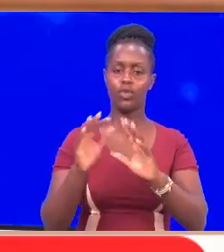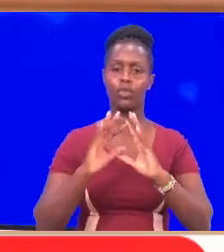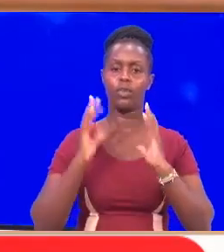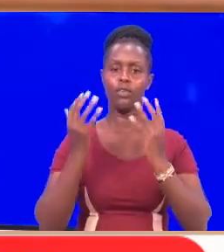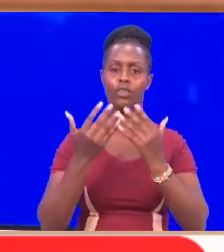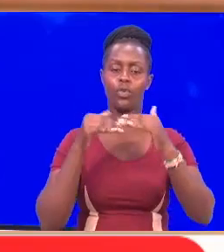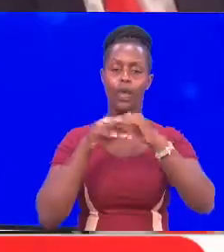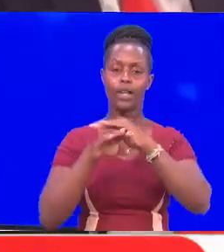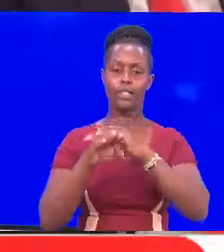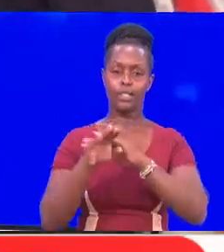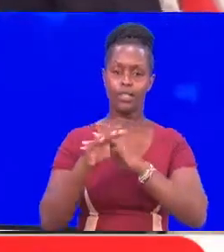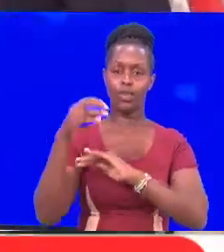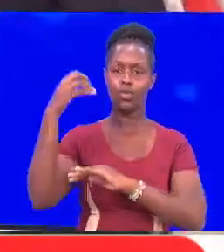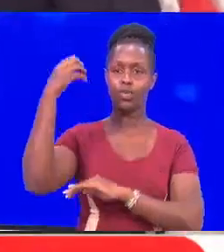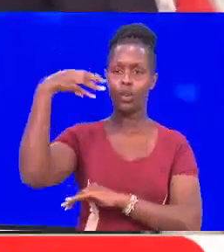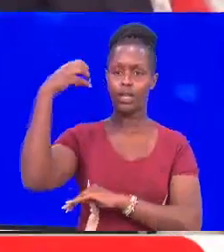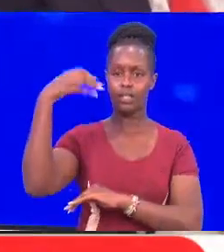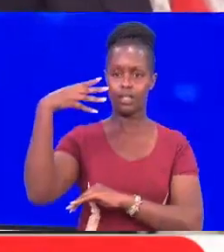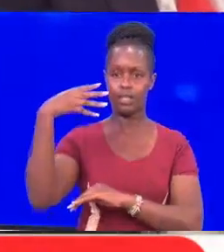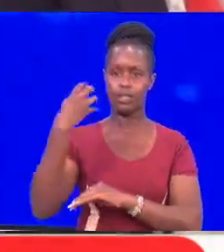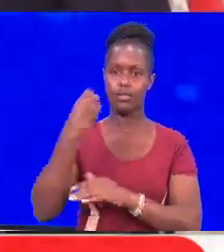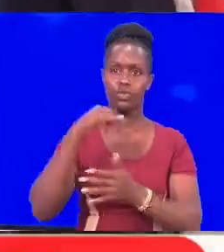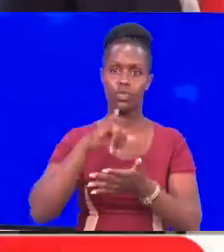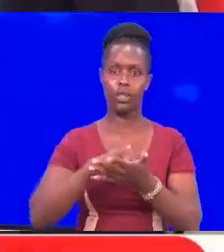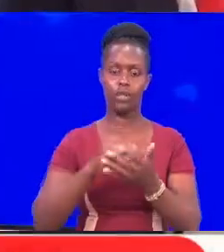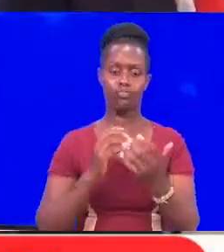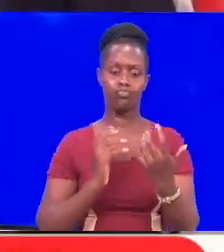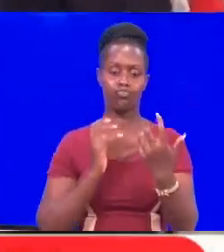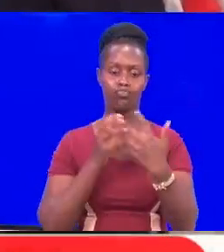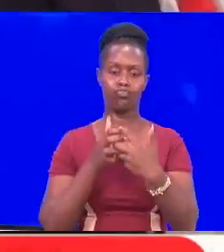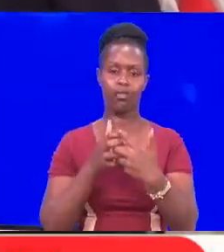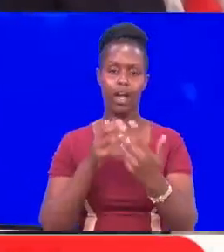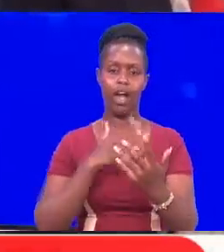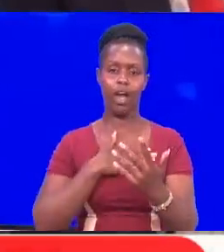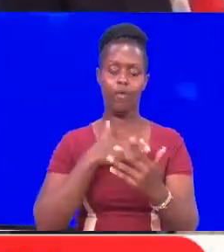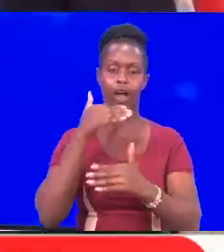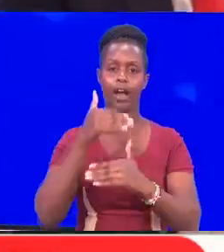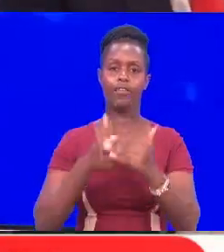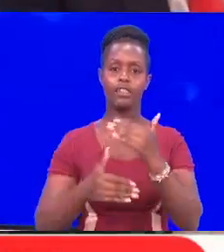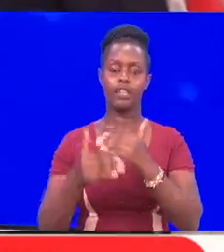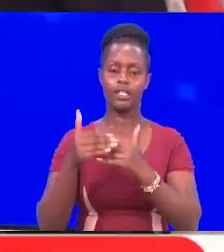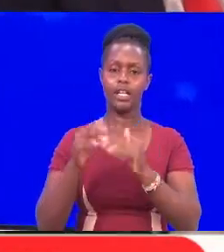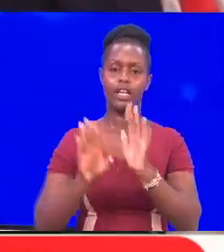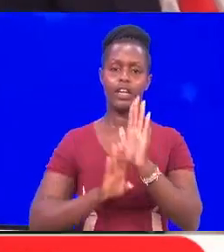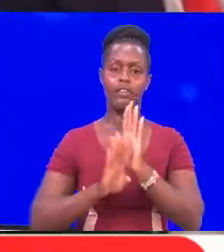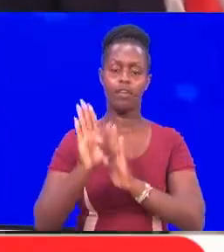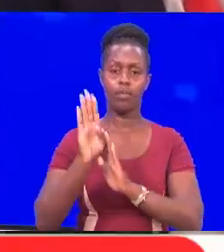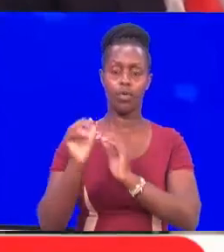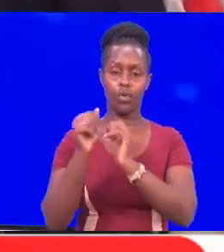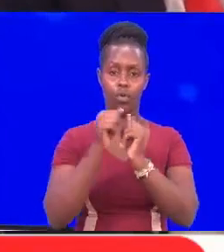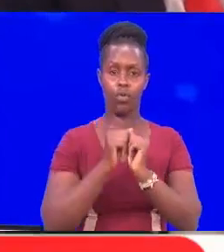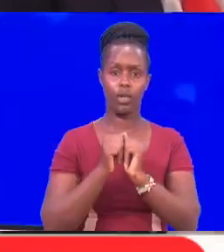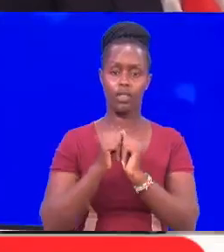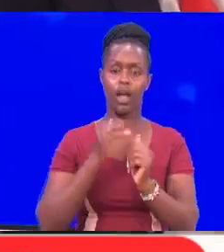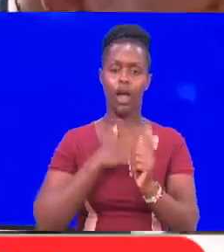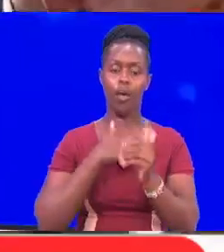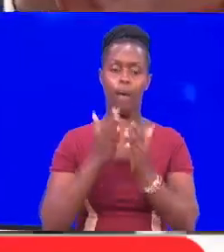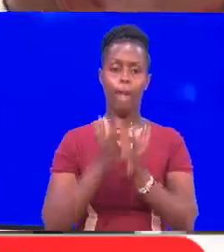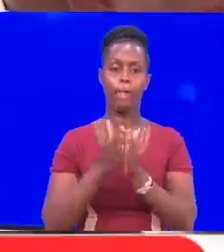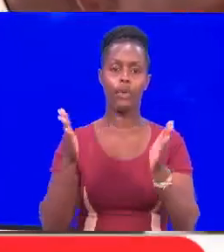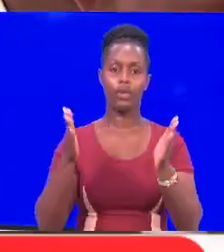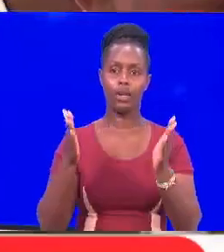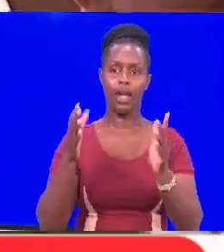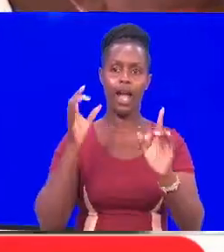to electricity, in order to align our infrastructure development with our broader aspiration